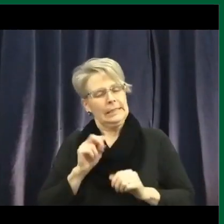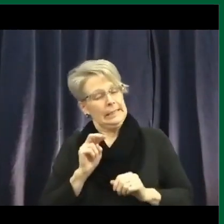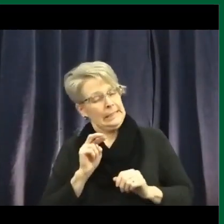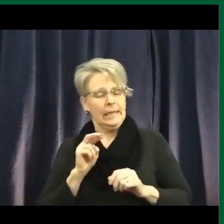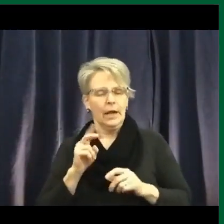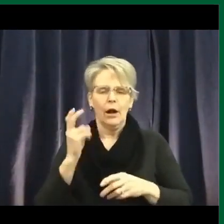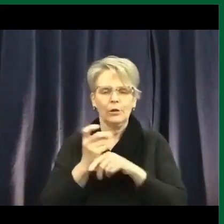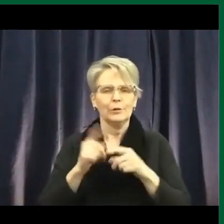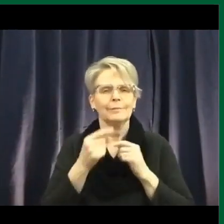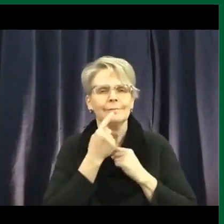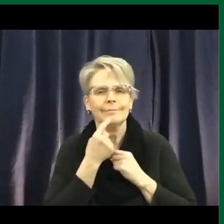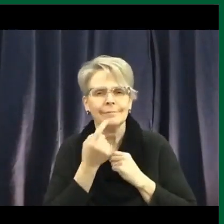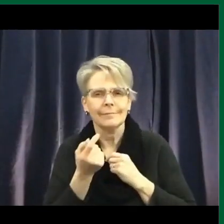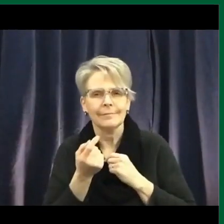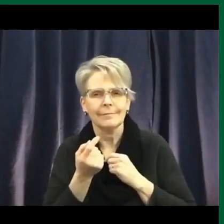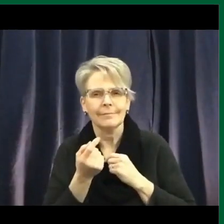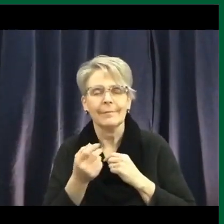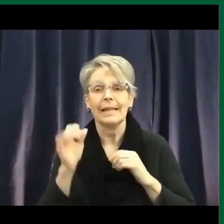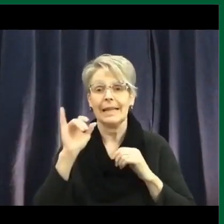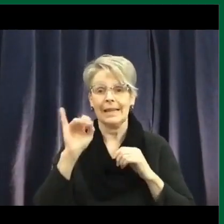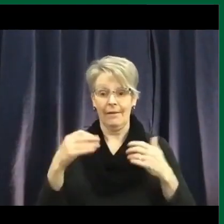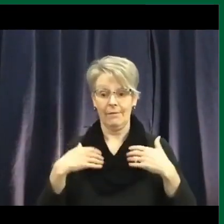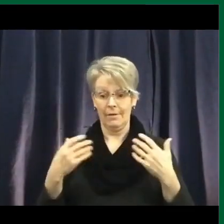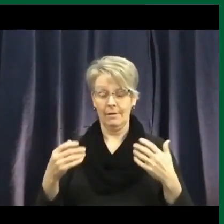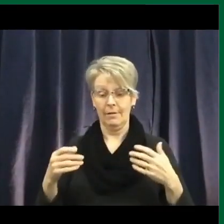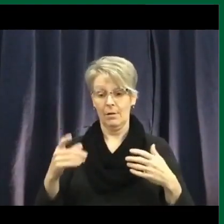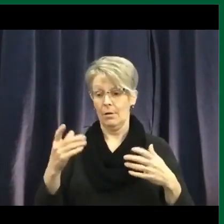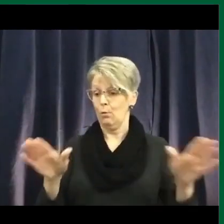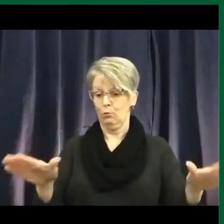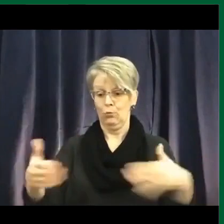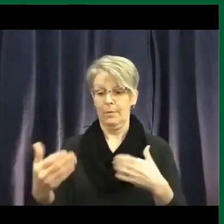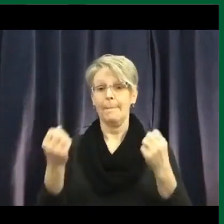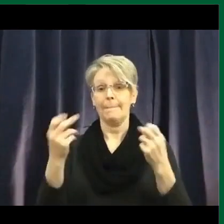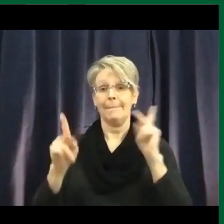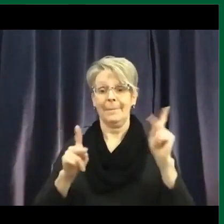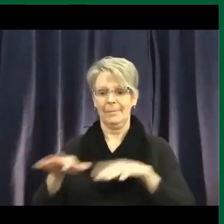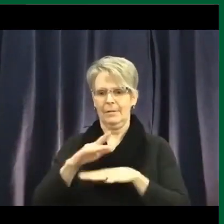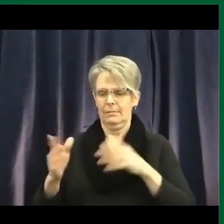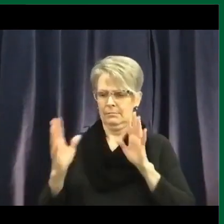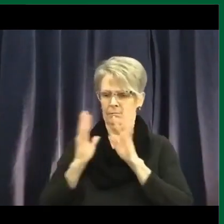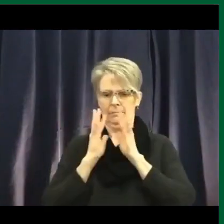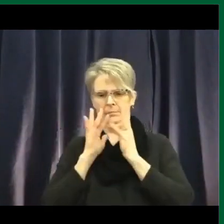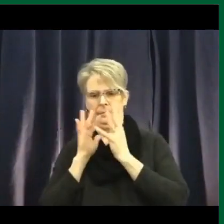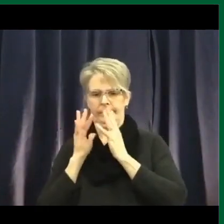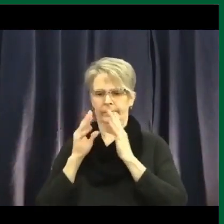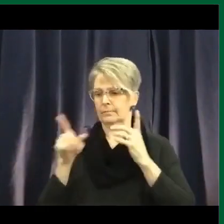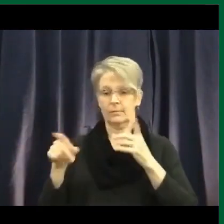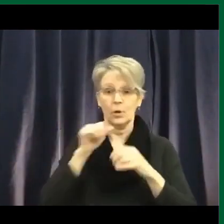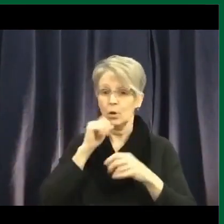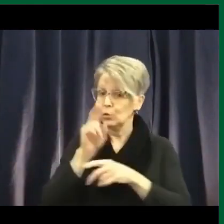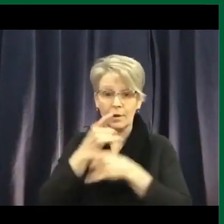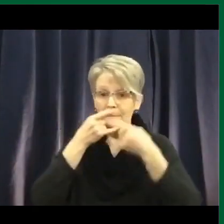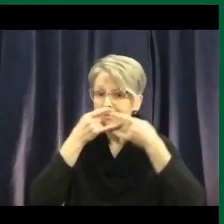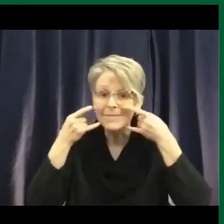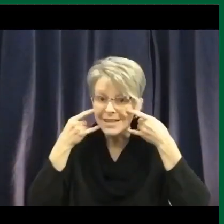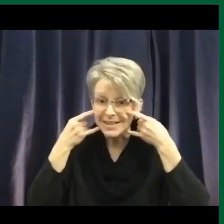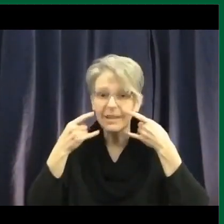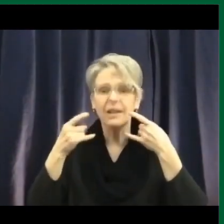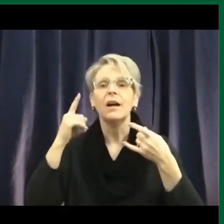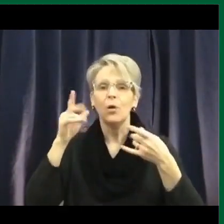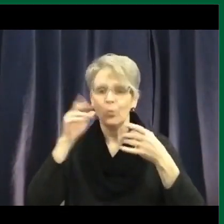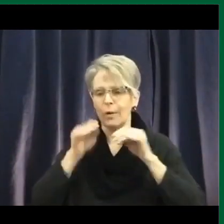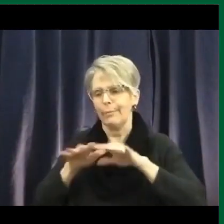part, if you have a lot of people in a room where you can't physically distance and there's no mask use, you see more transmission.